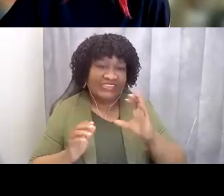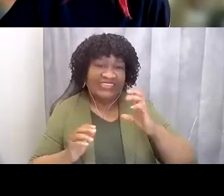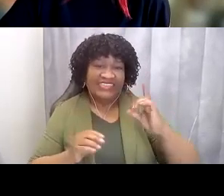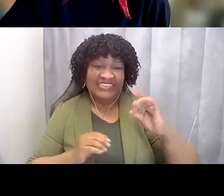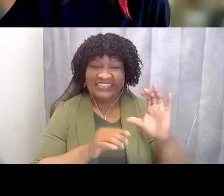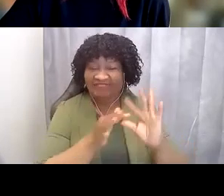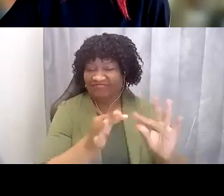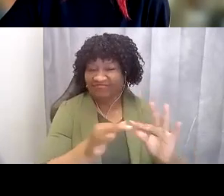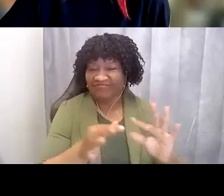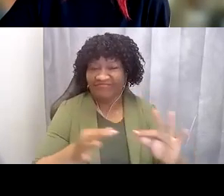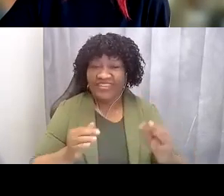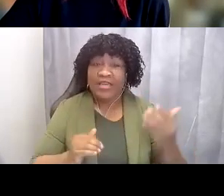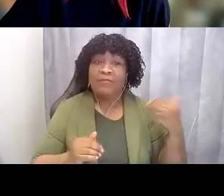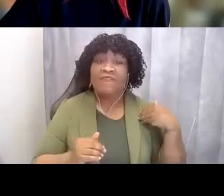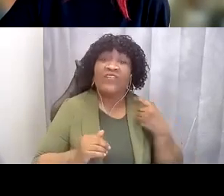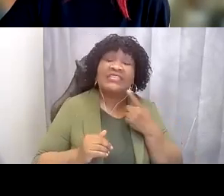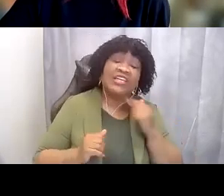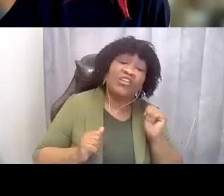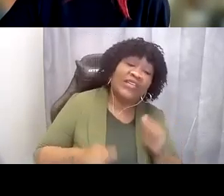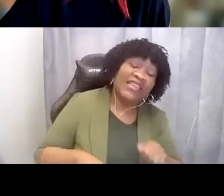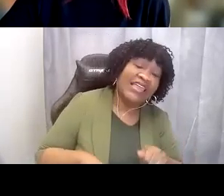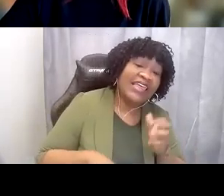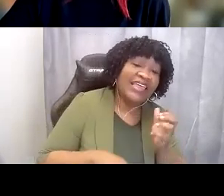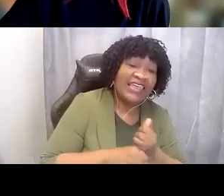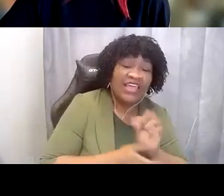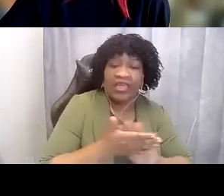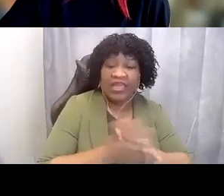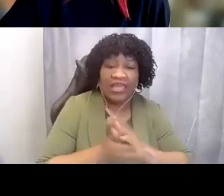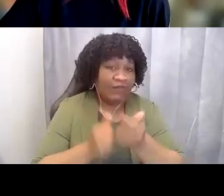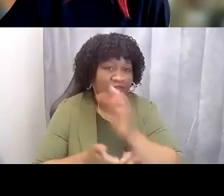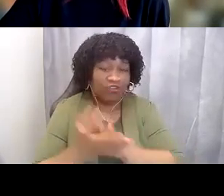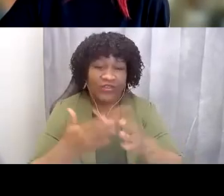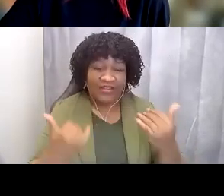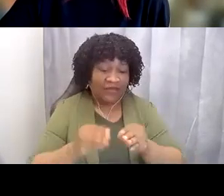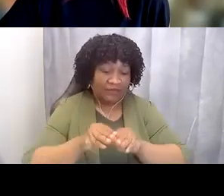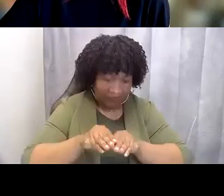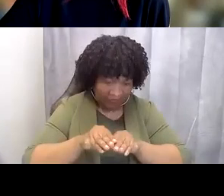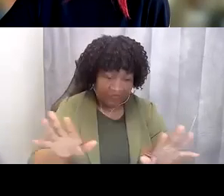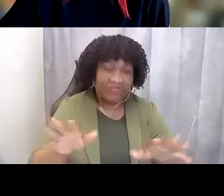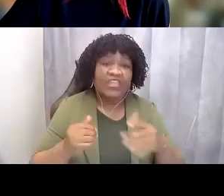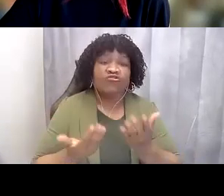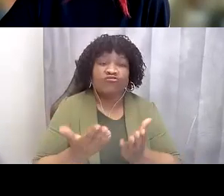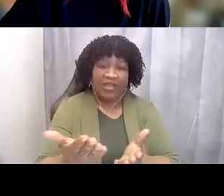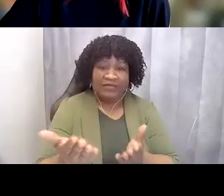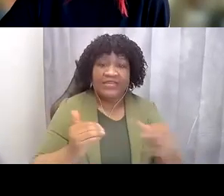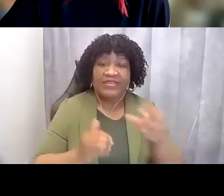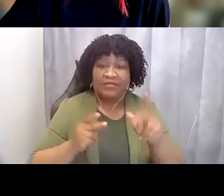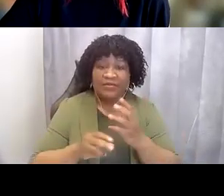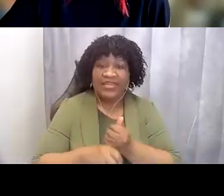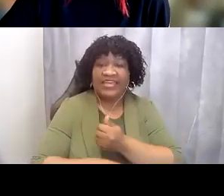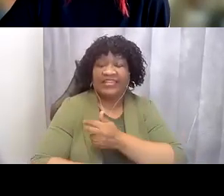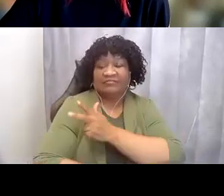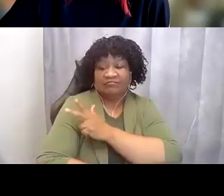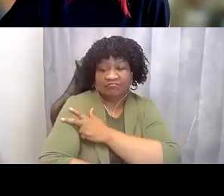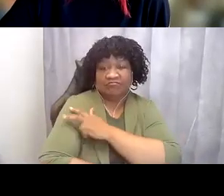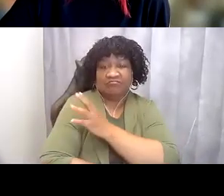and before they were like, well, you can get one, and it was confusing everybody. So they've come out and said that it is recommended. Again, I want to make sure